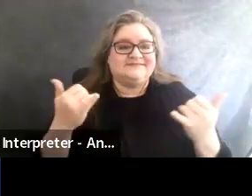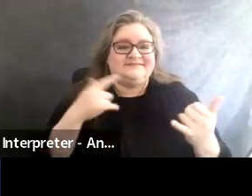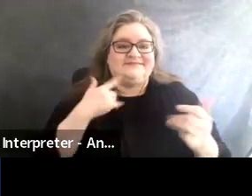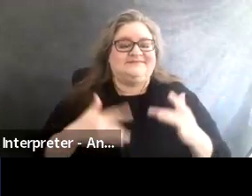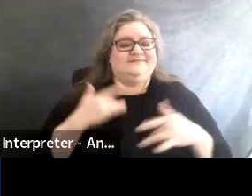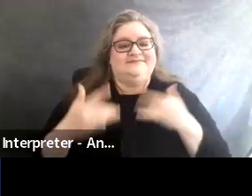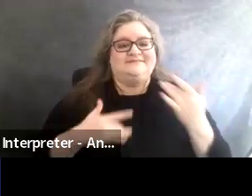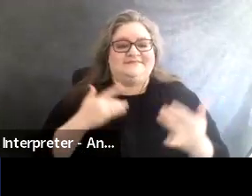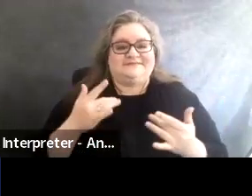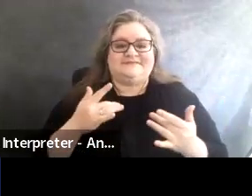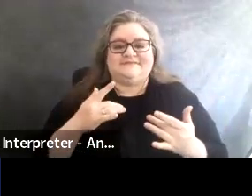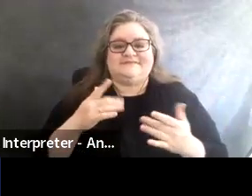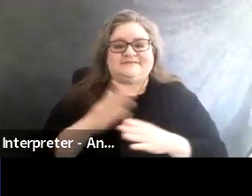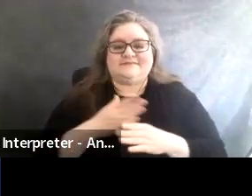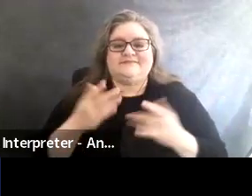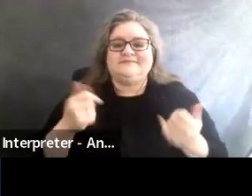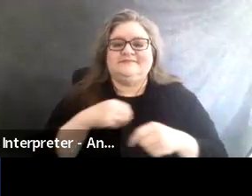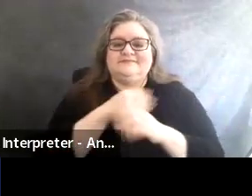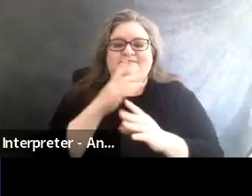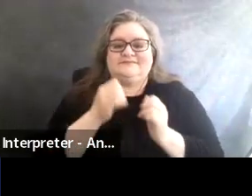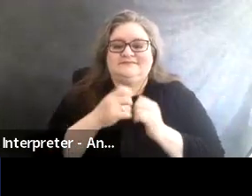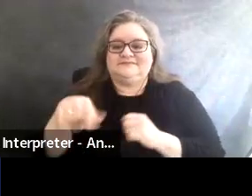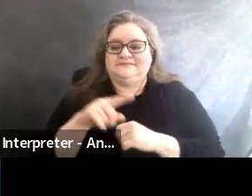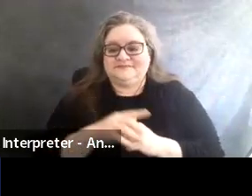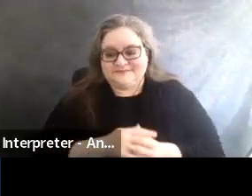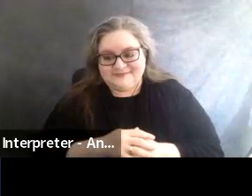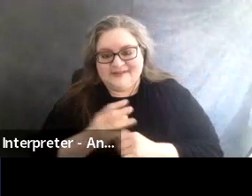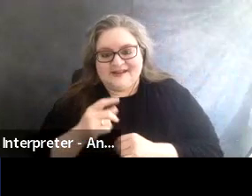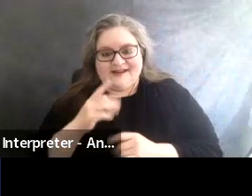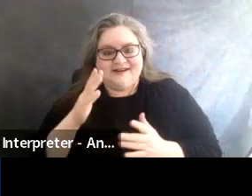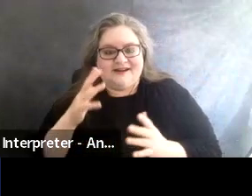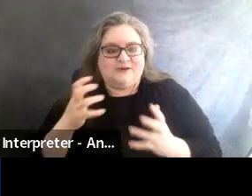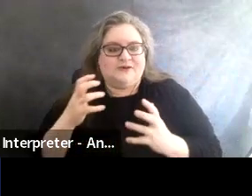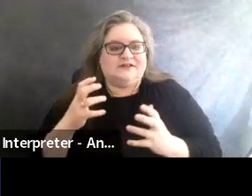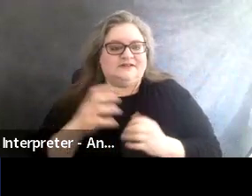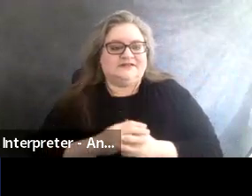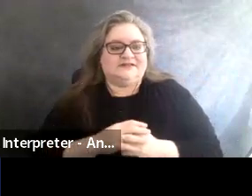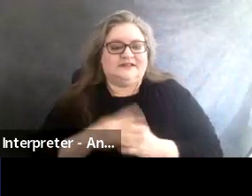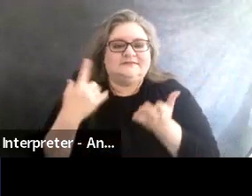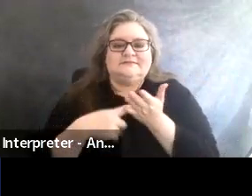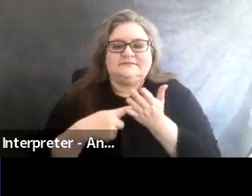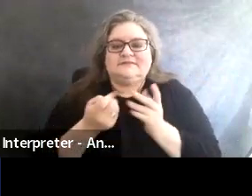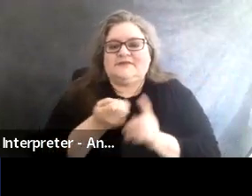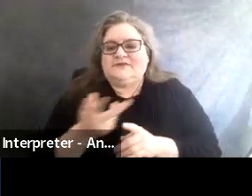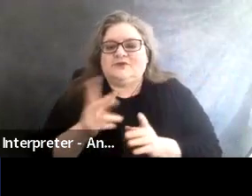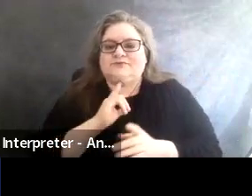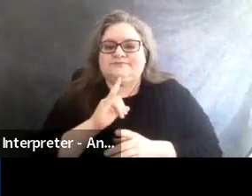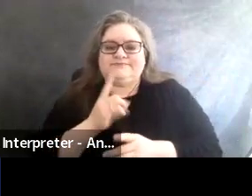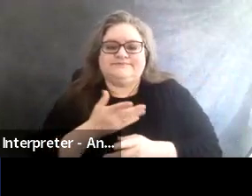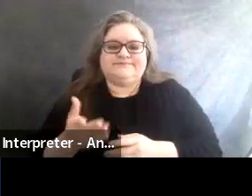excited to be able to share this webinar with you. And I just want to go over a few housekeeping